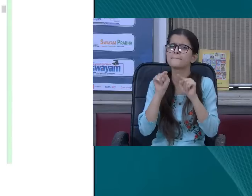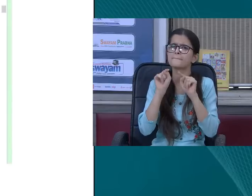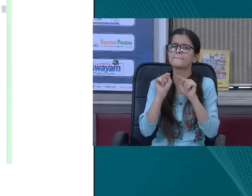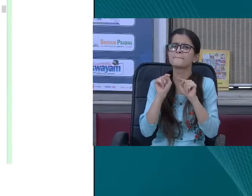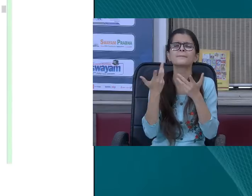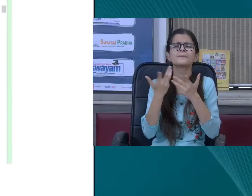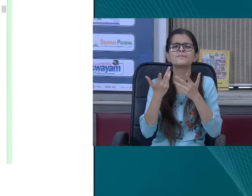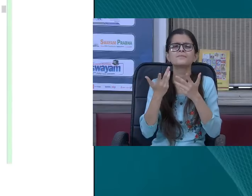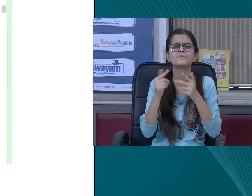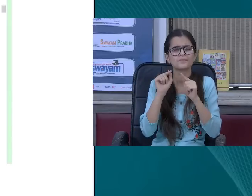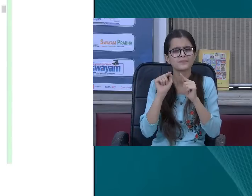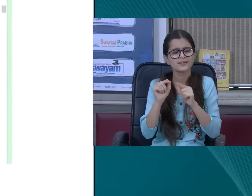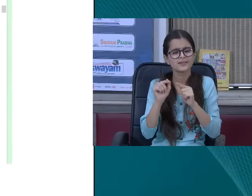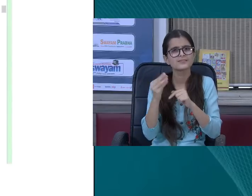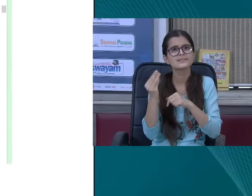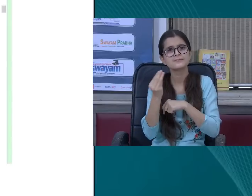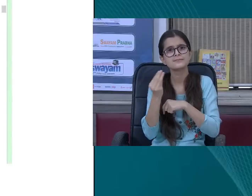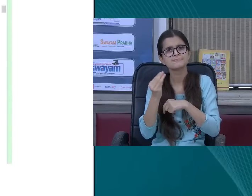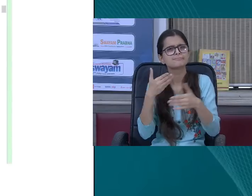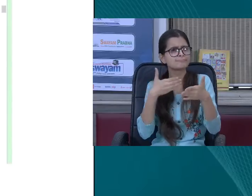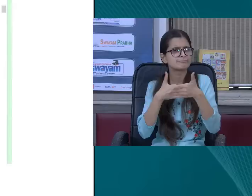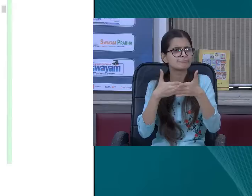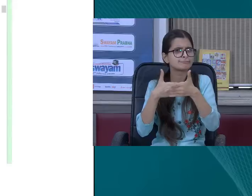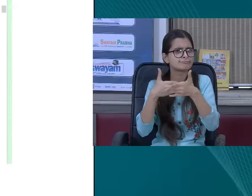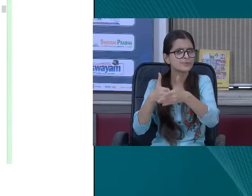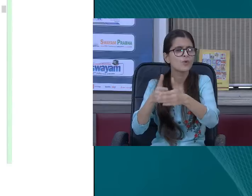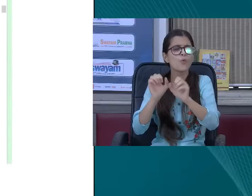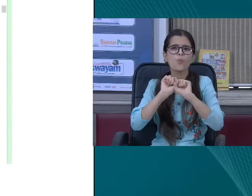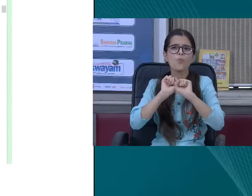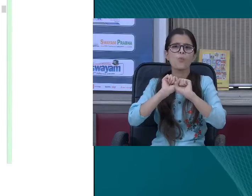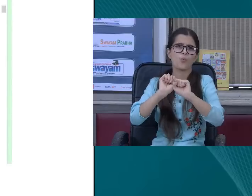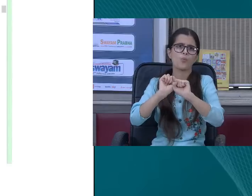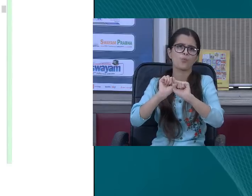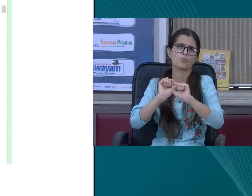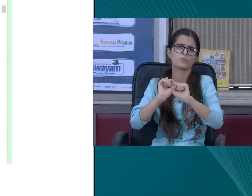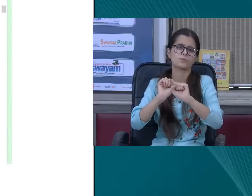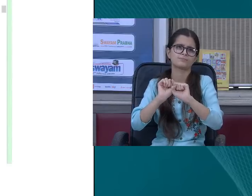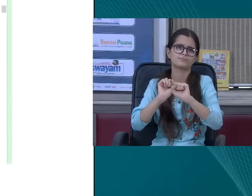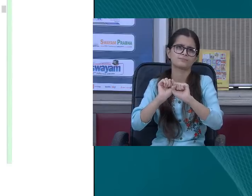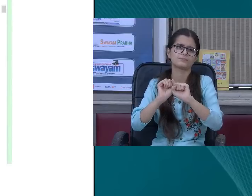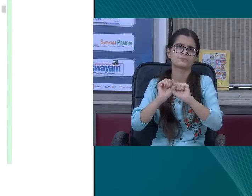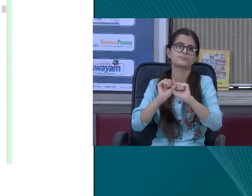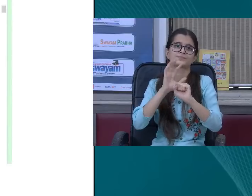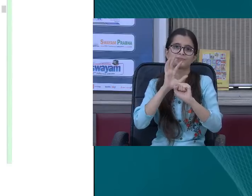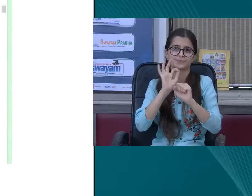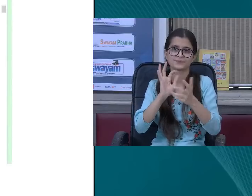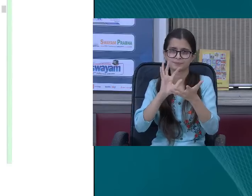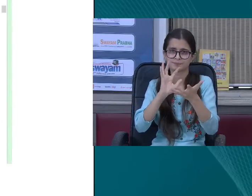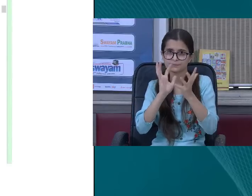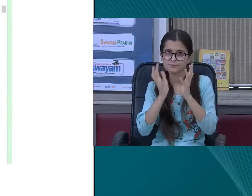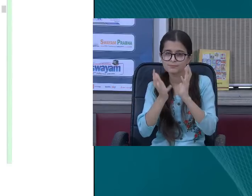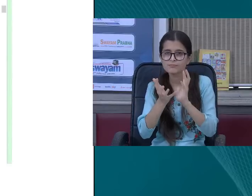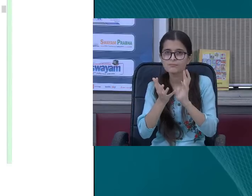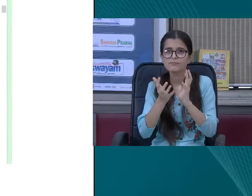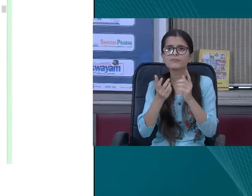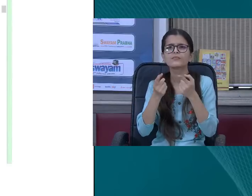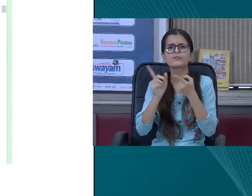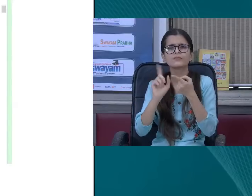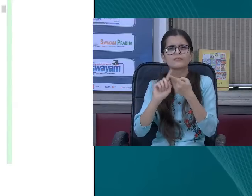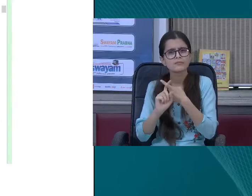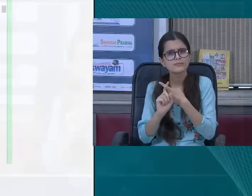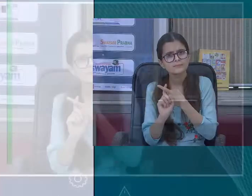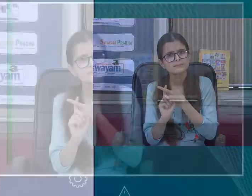So these are some of the difficult things. Even if I say that certain words, that sounds